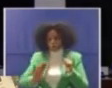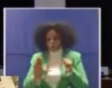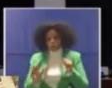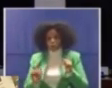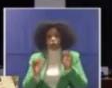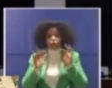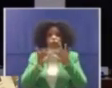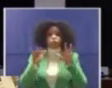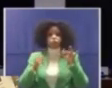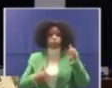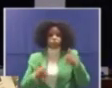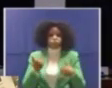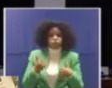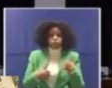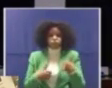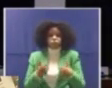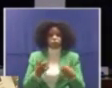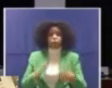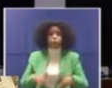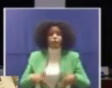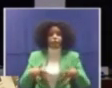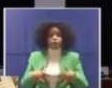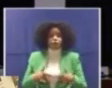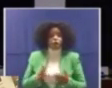of life that the continent can offer.